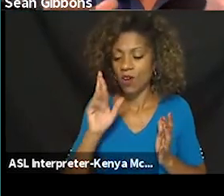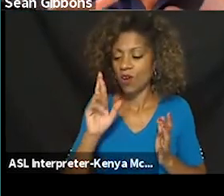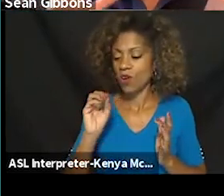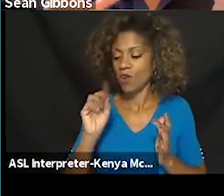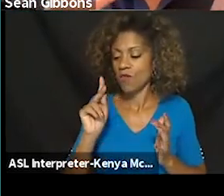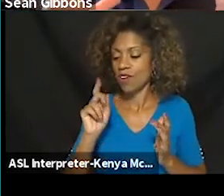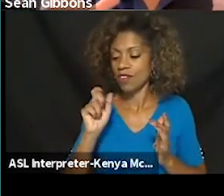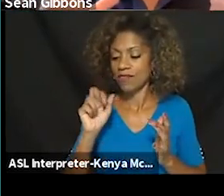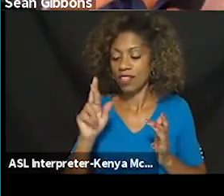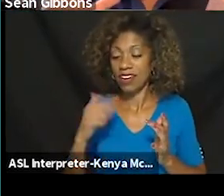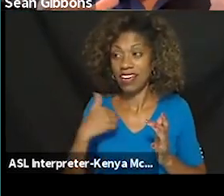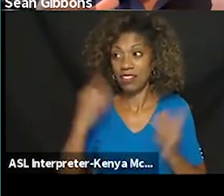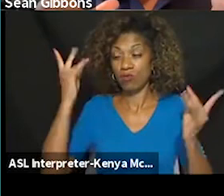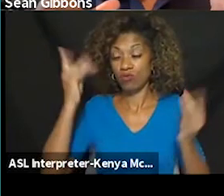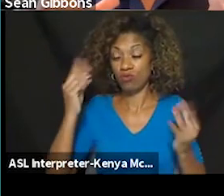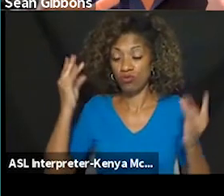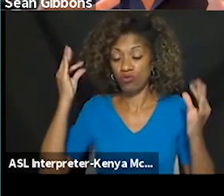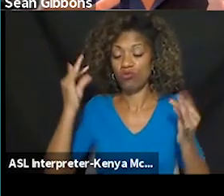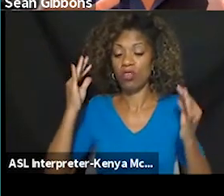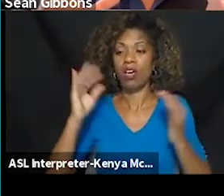influence strategy, about how they work, or how y'all work.